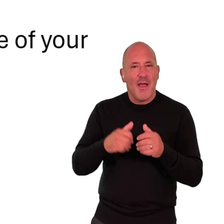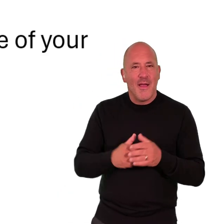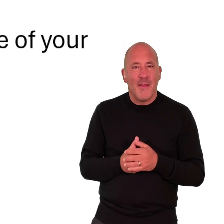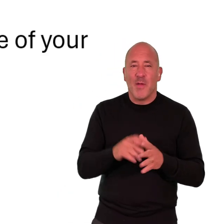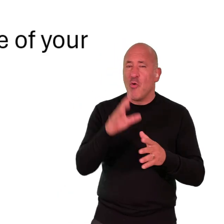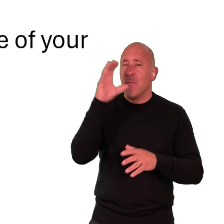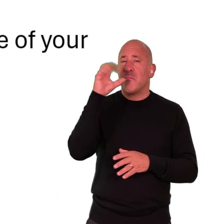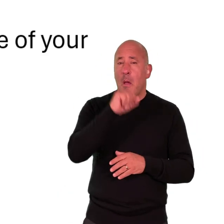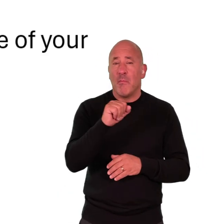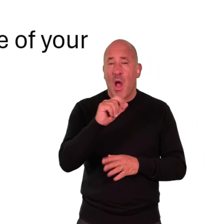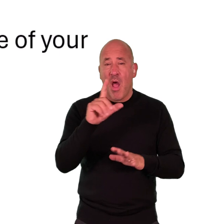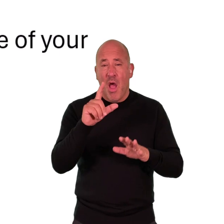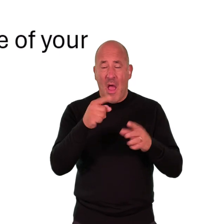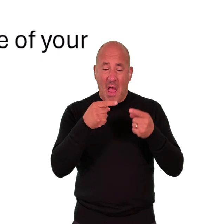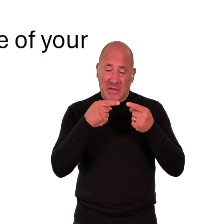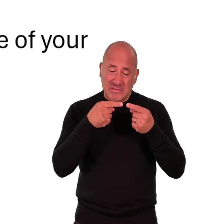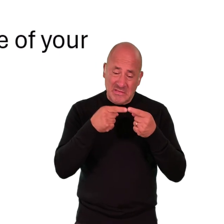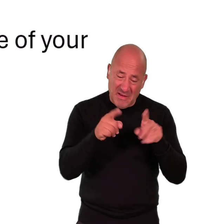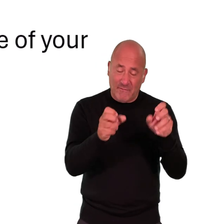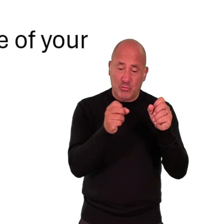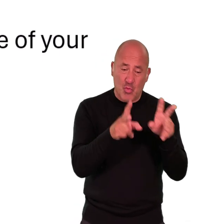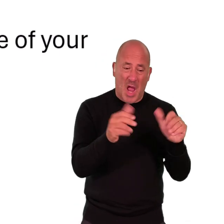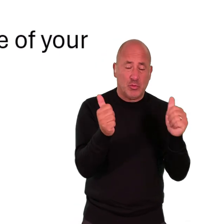for you.